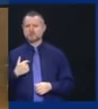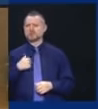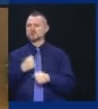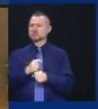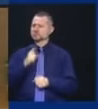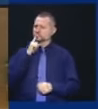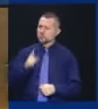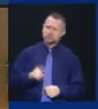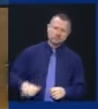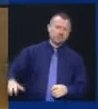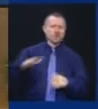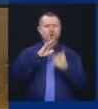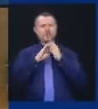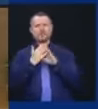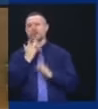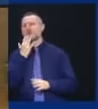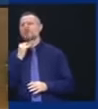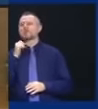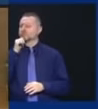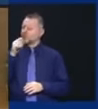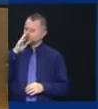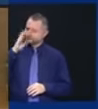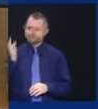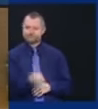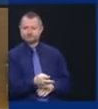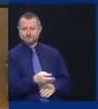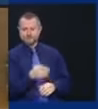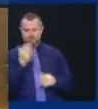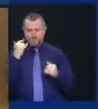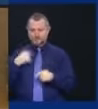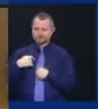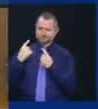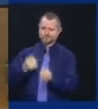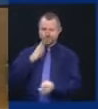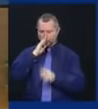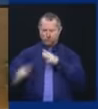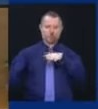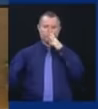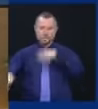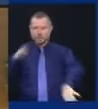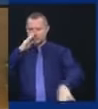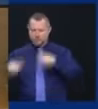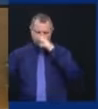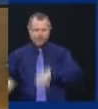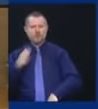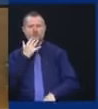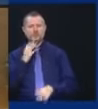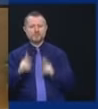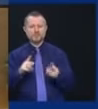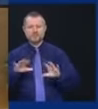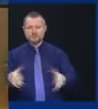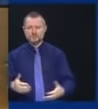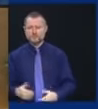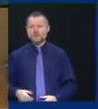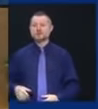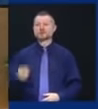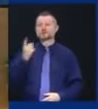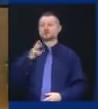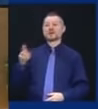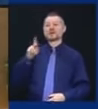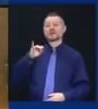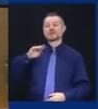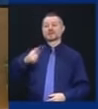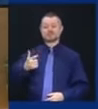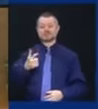color would not be overlooked, as they so often and tragically are, Dr. King told us that of all the